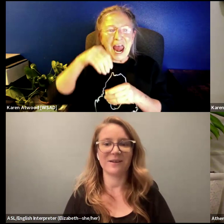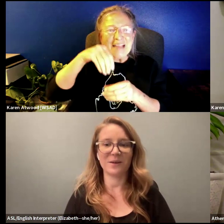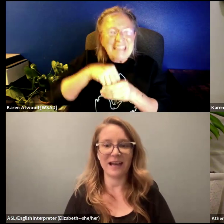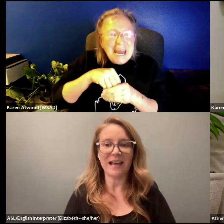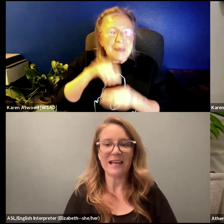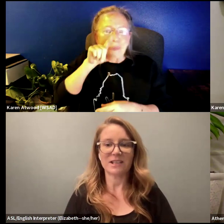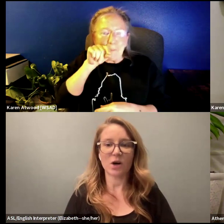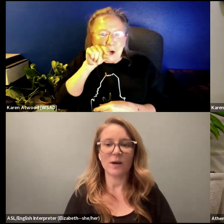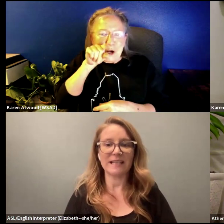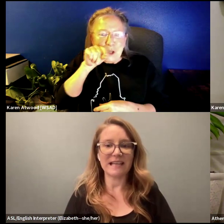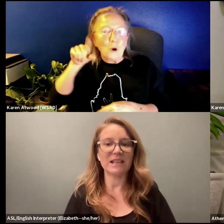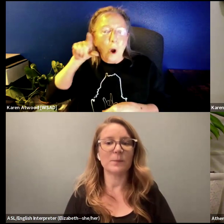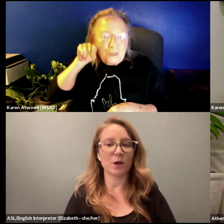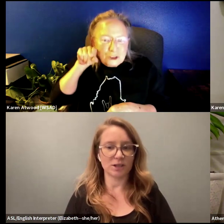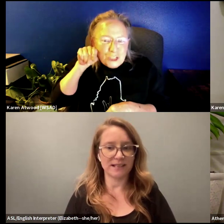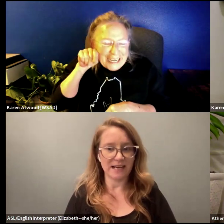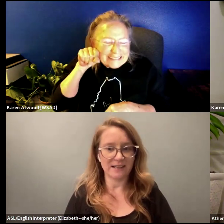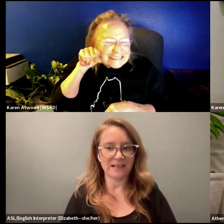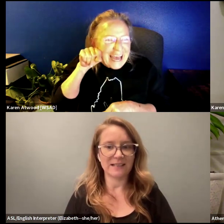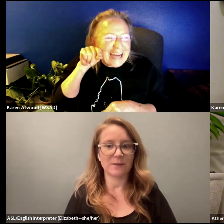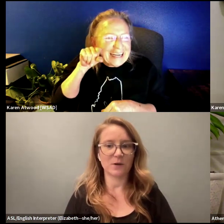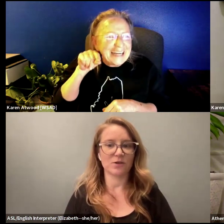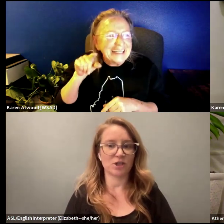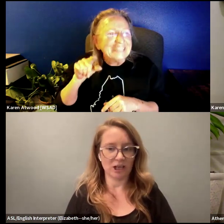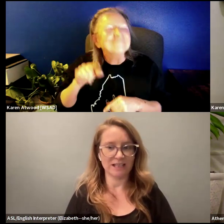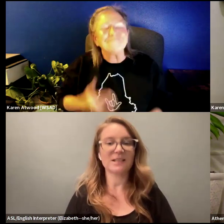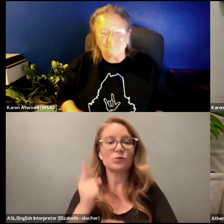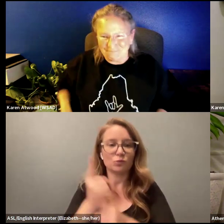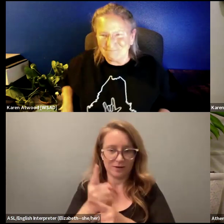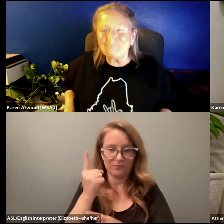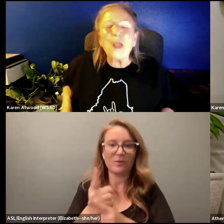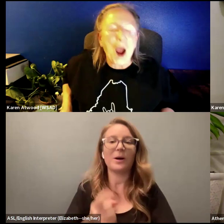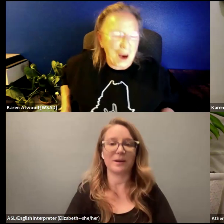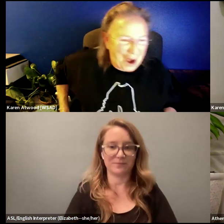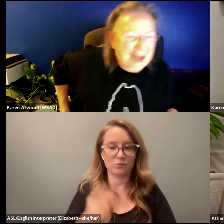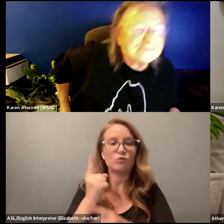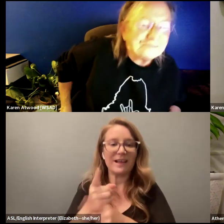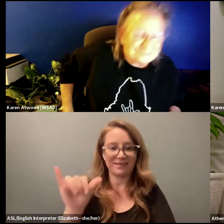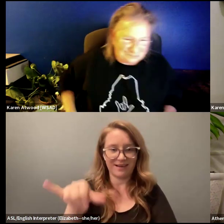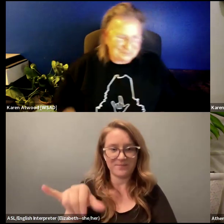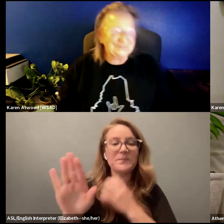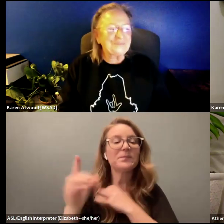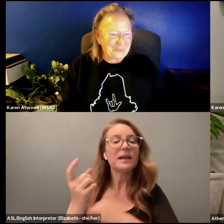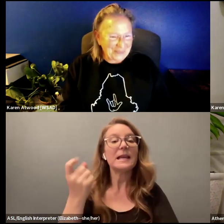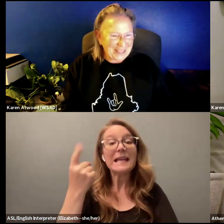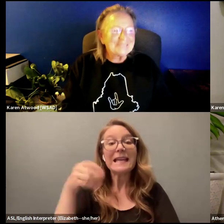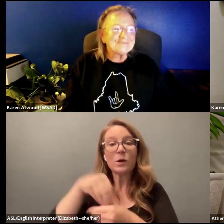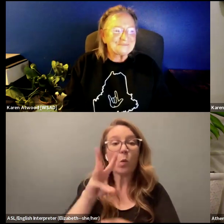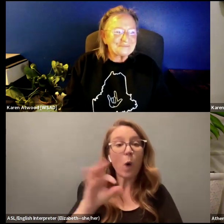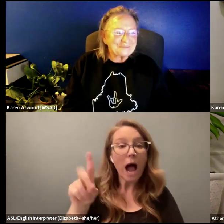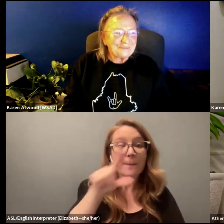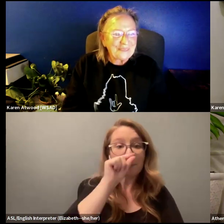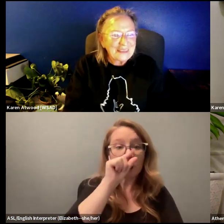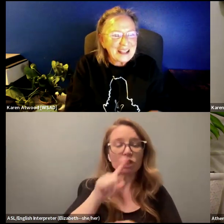Okay, The this is Karen. USDA is Okay, watching this so alert. it's in the birds then. It's in the birds or Correct. the chickens. That's correct. Okay. It's in wild birds, it's